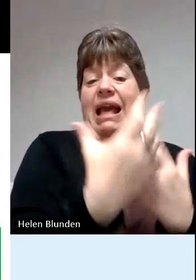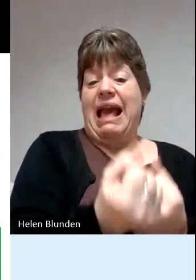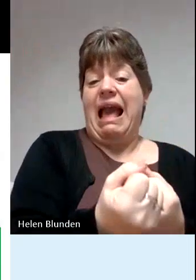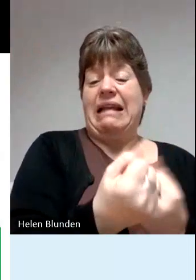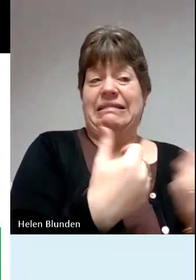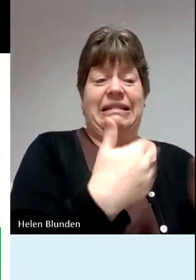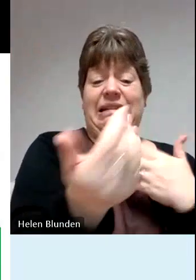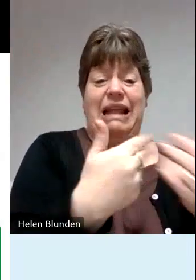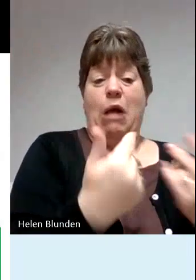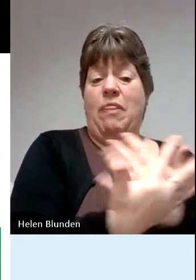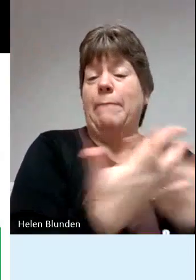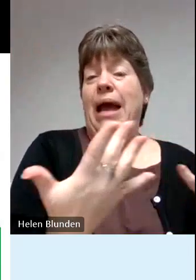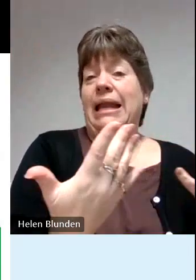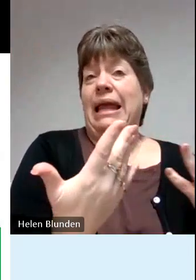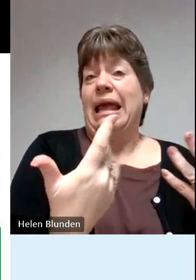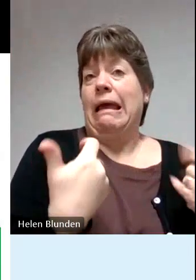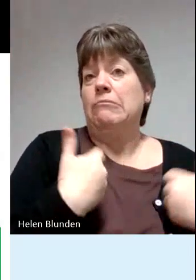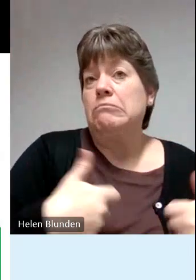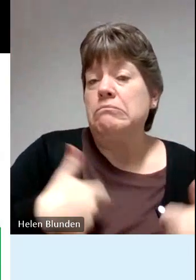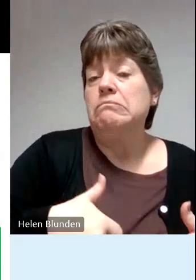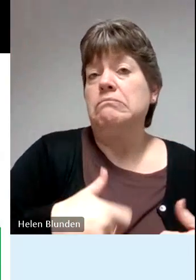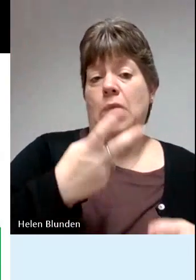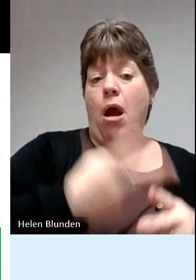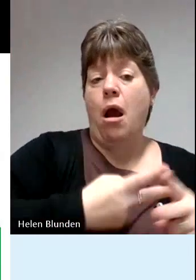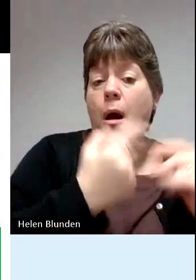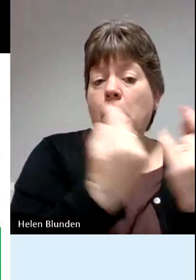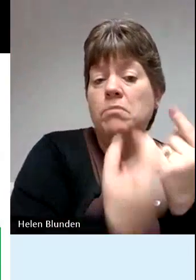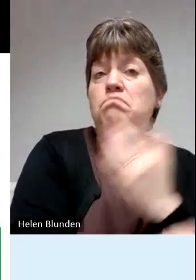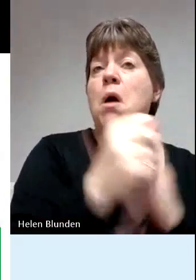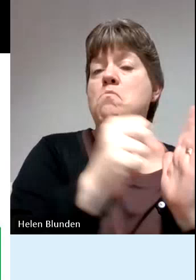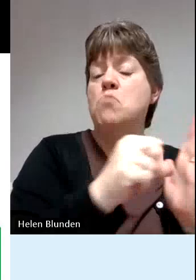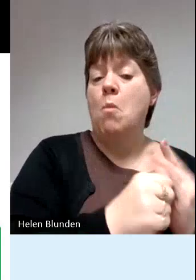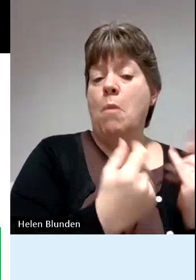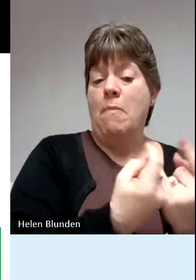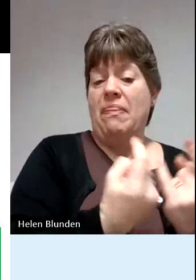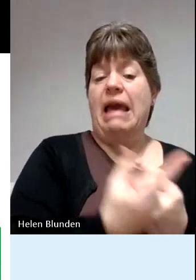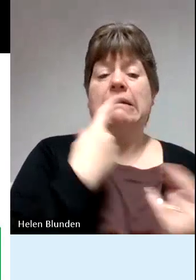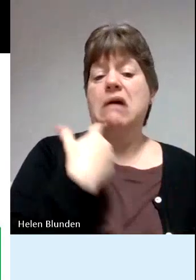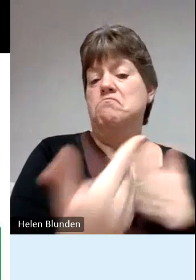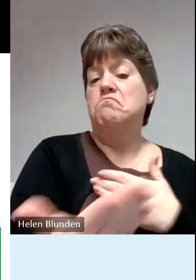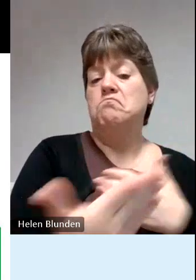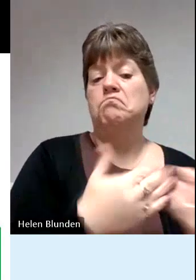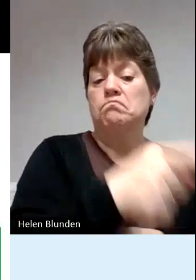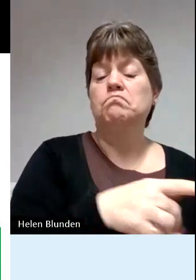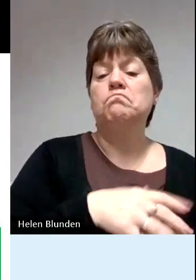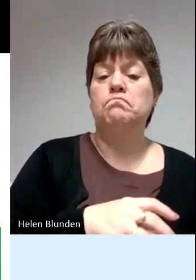with many of the common ailments and or injuries that